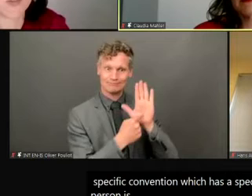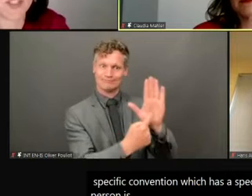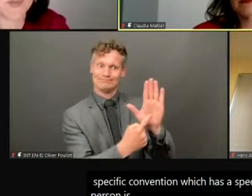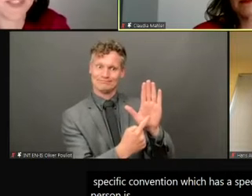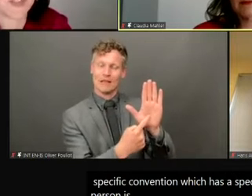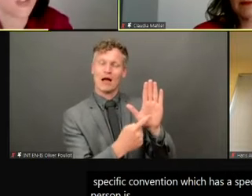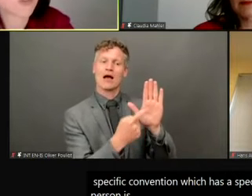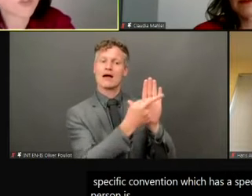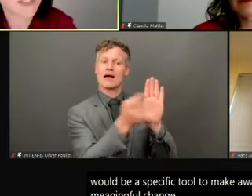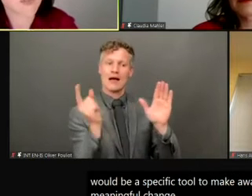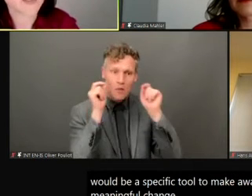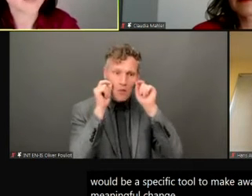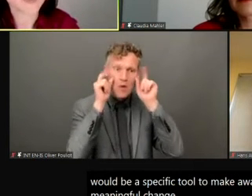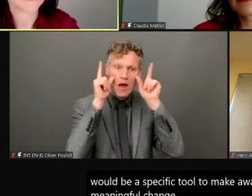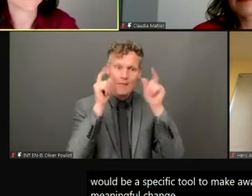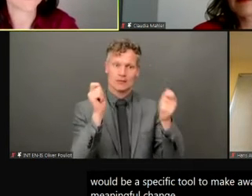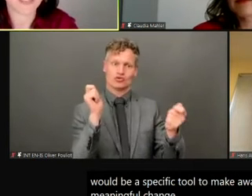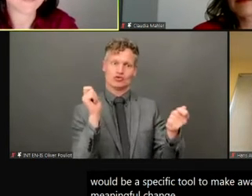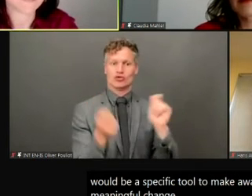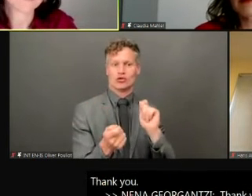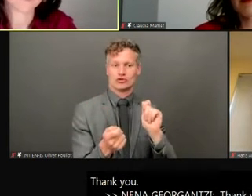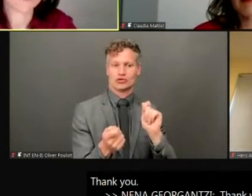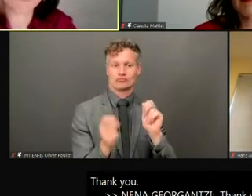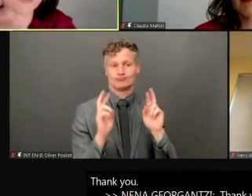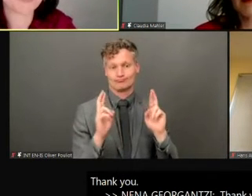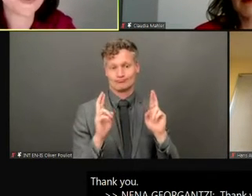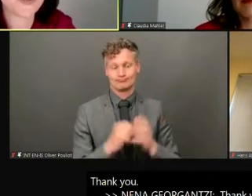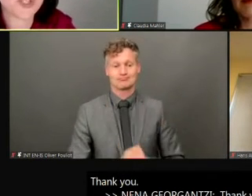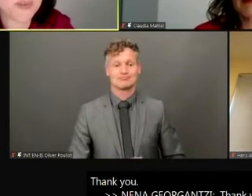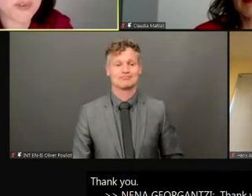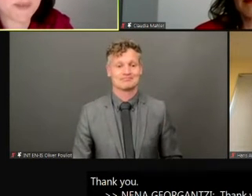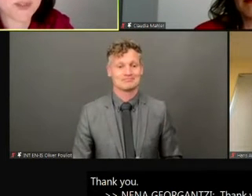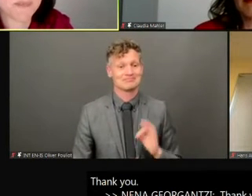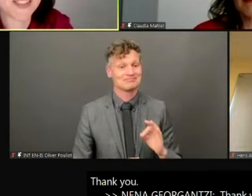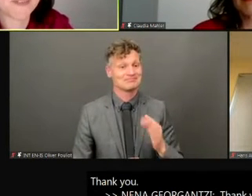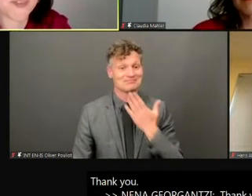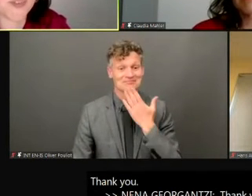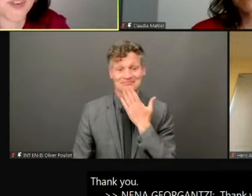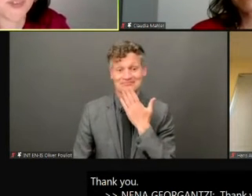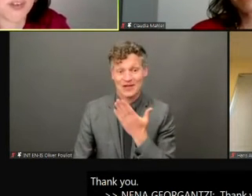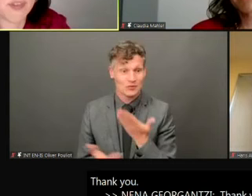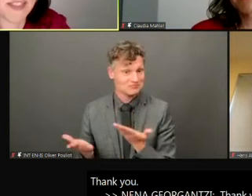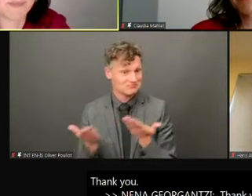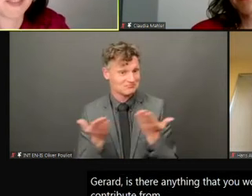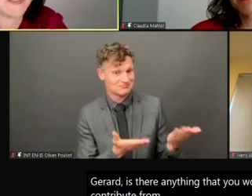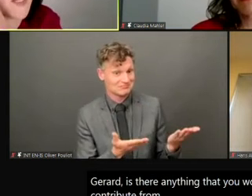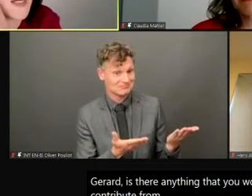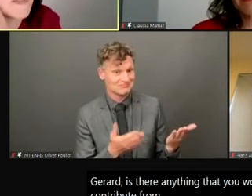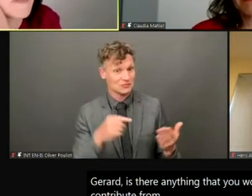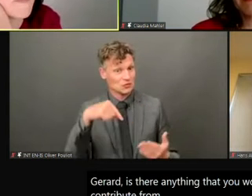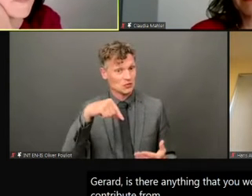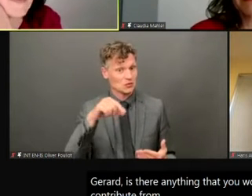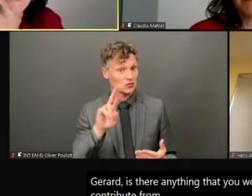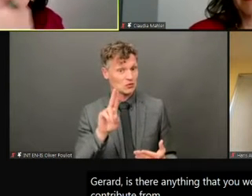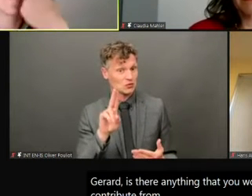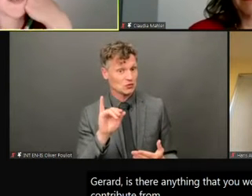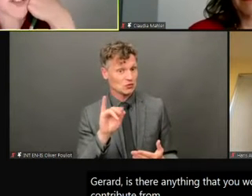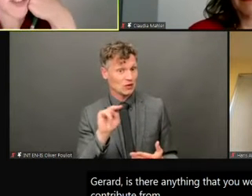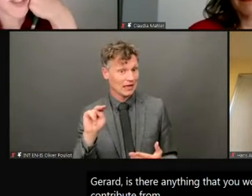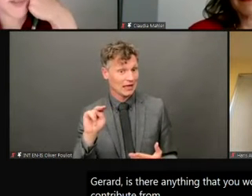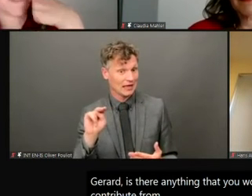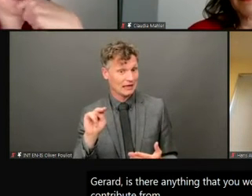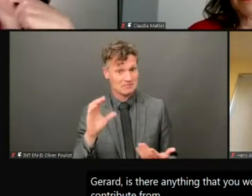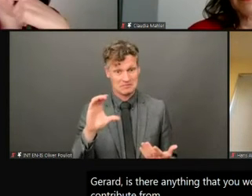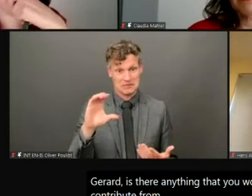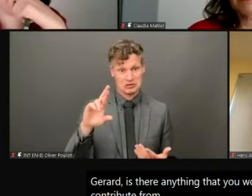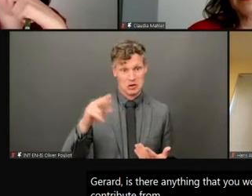Thank you, Claudia. Gerard, is there anything you would like to ask, to contribute from the perspective of the CRPD, perhaps? Yeah,